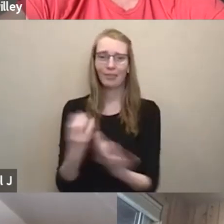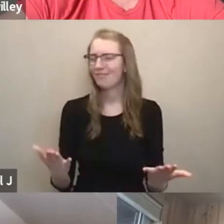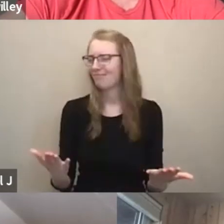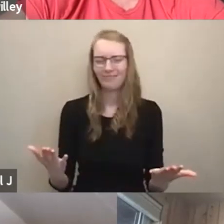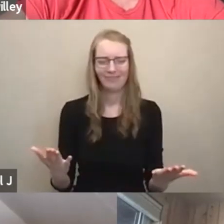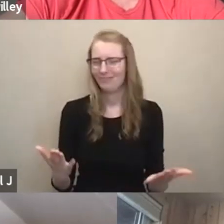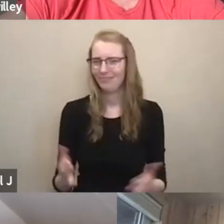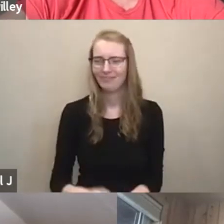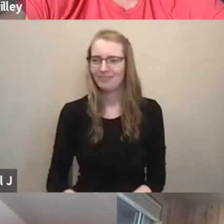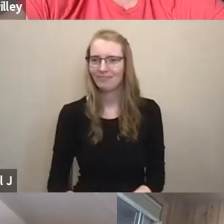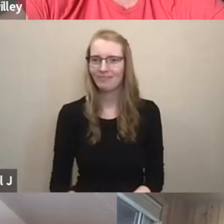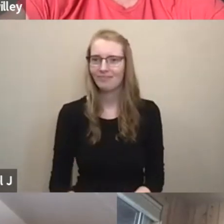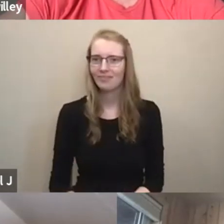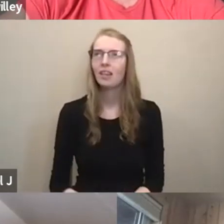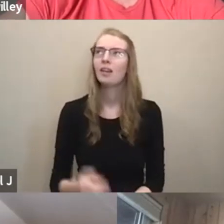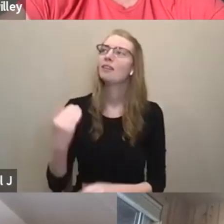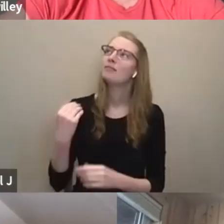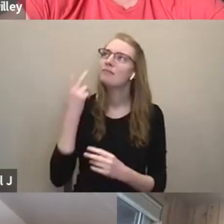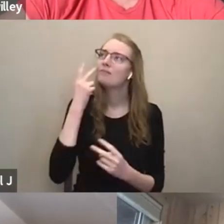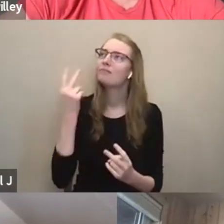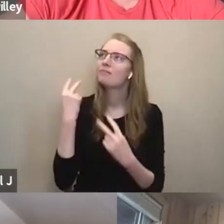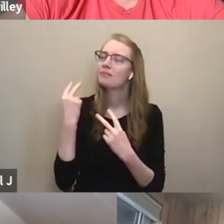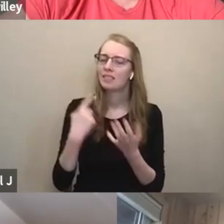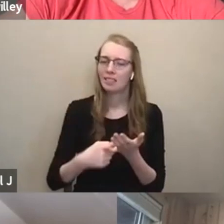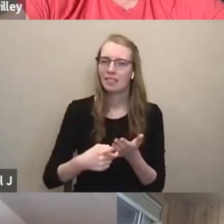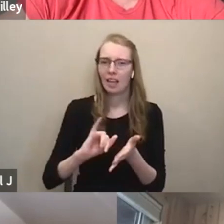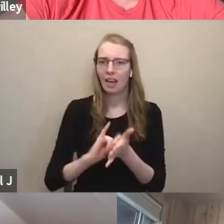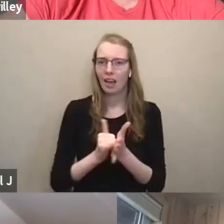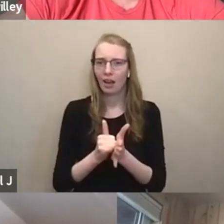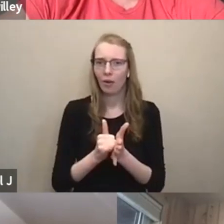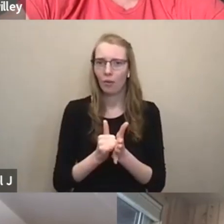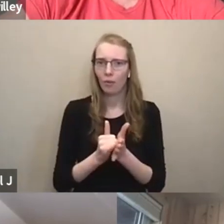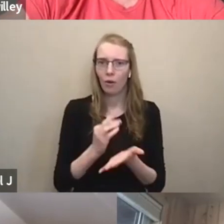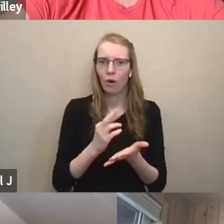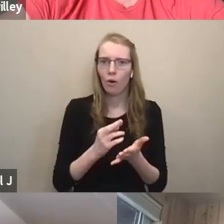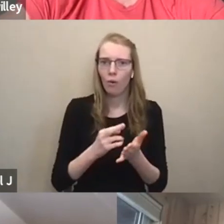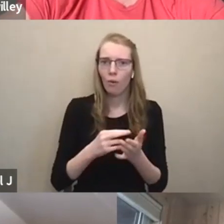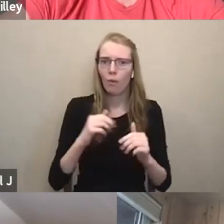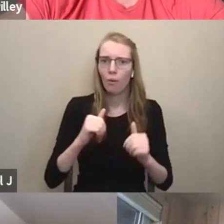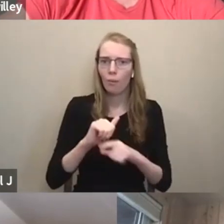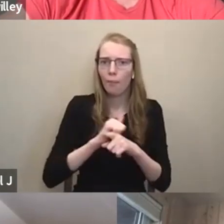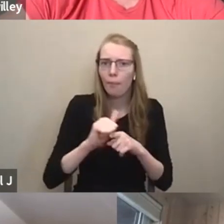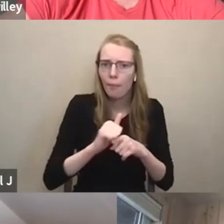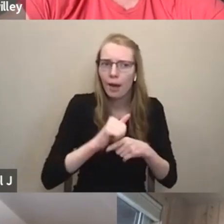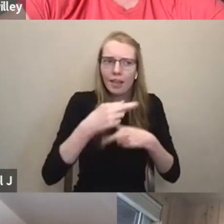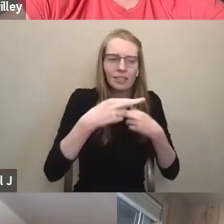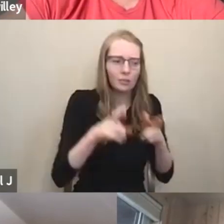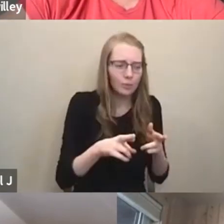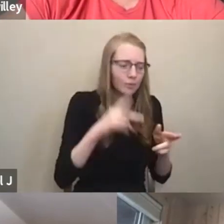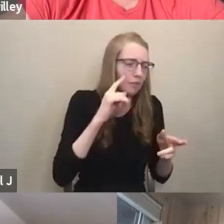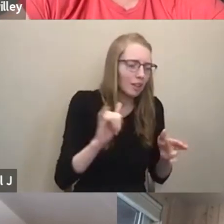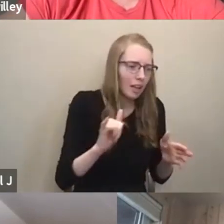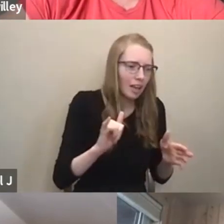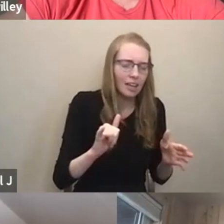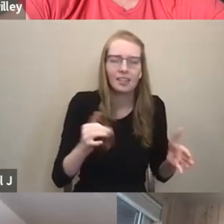as we talk about how rehearsal rooms work and how work and more understanding that relationship